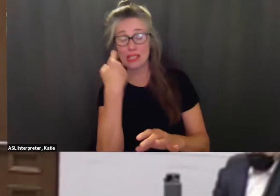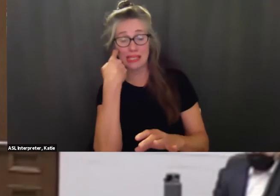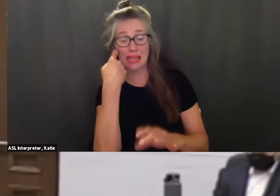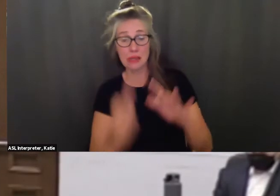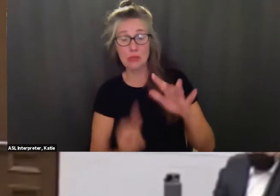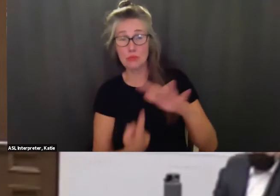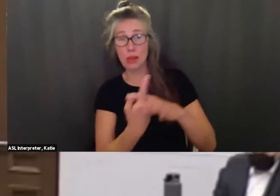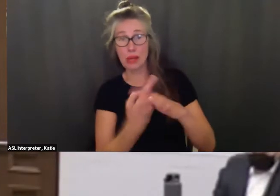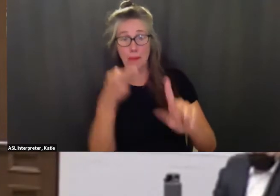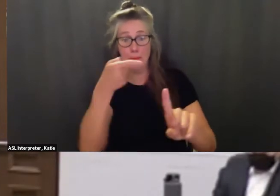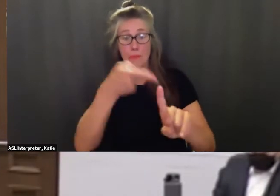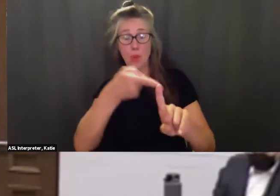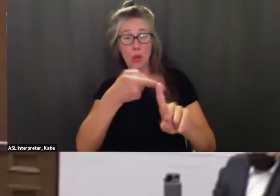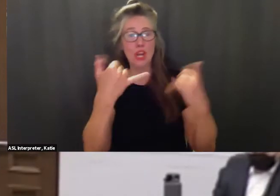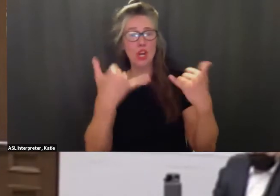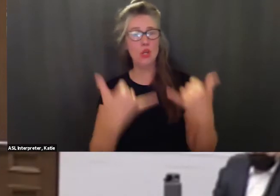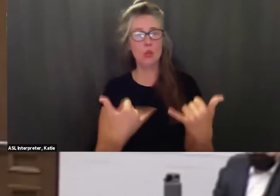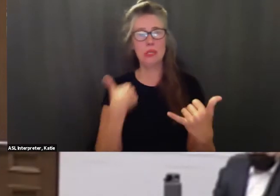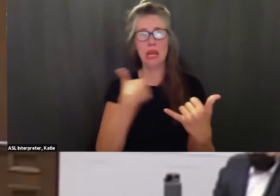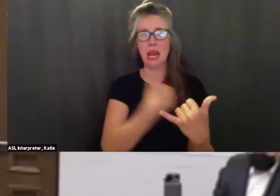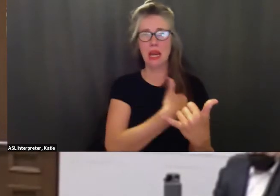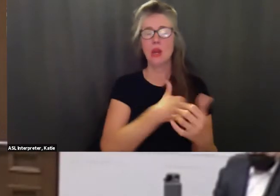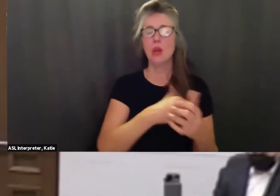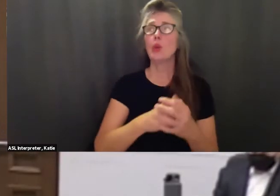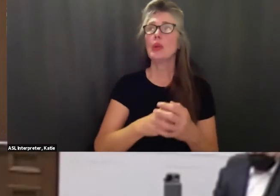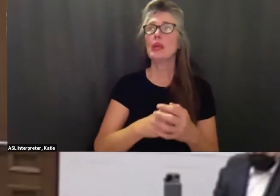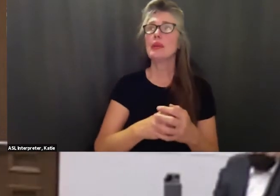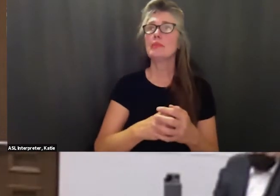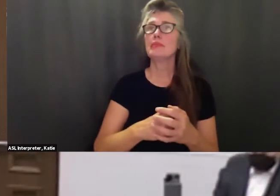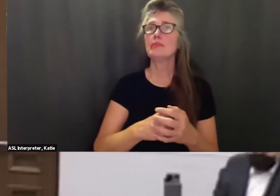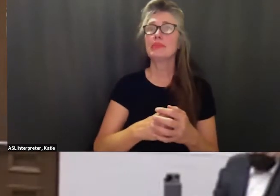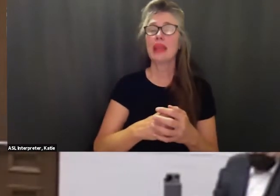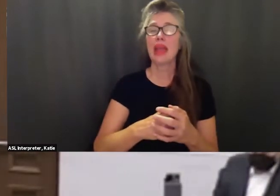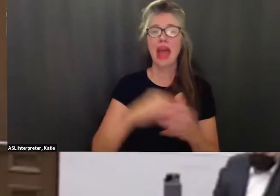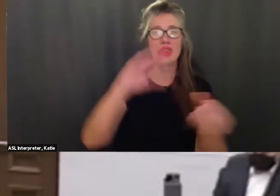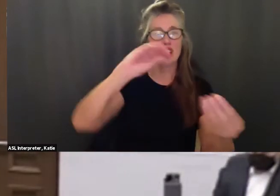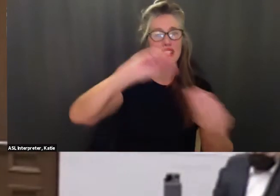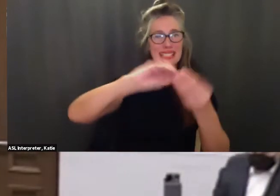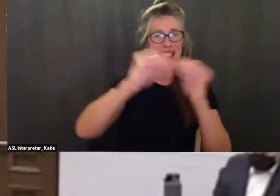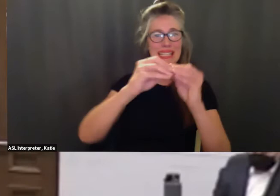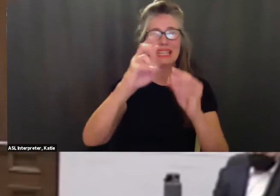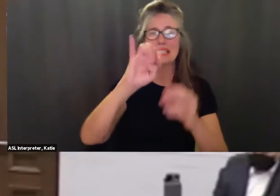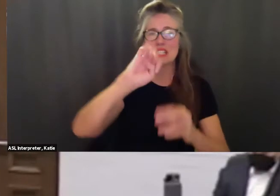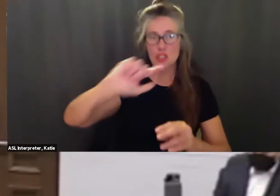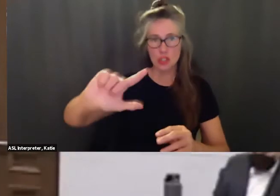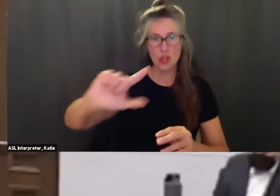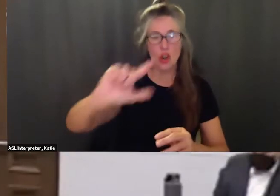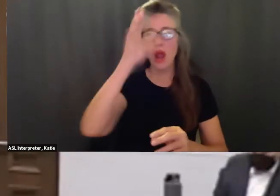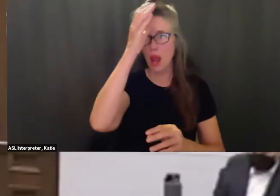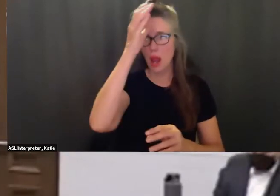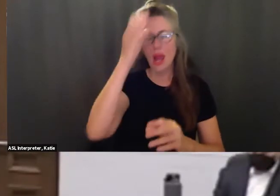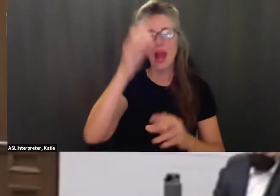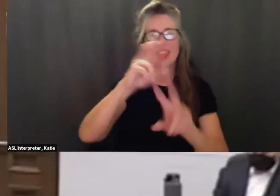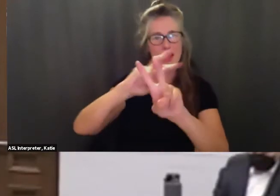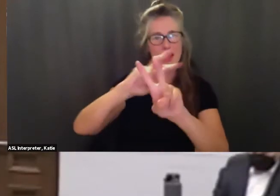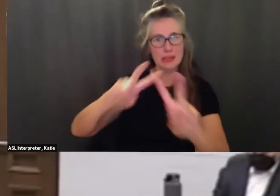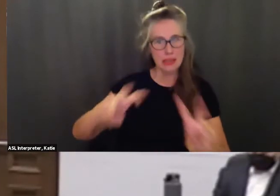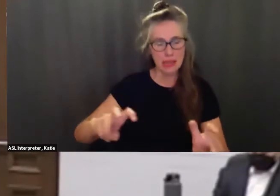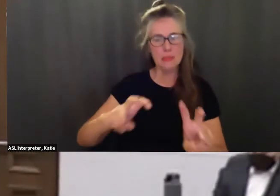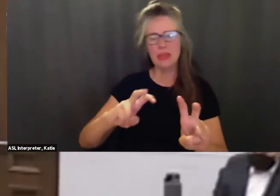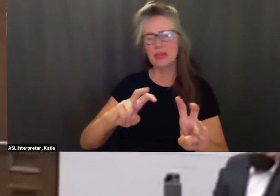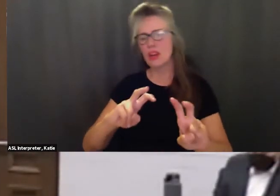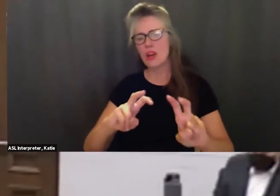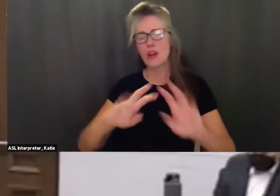also, today we were reviewing the digital assessments that some of these were reviewing in terms of keeping